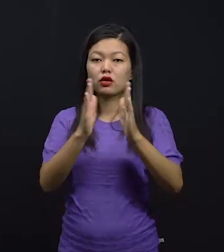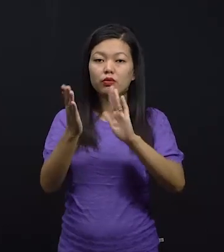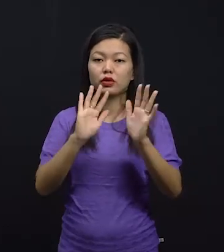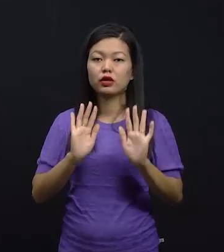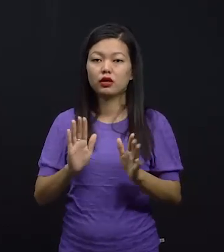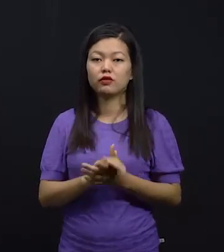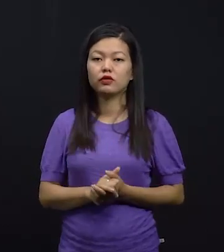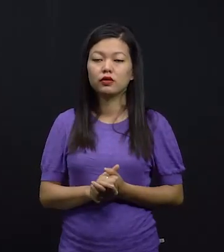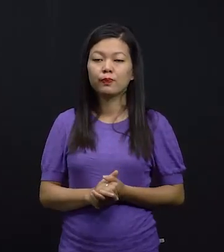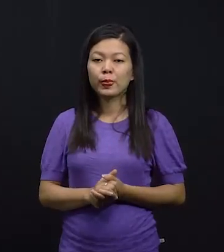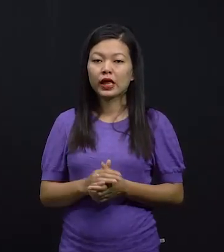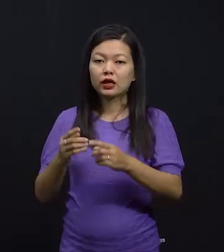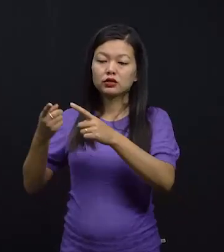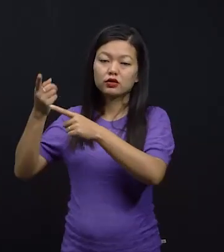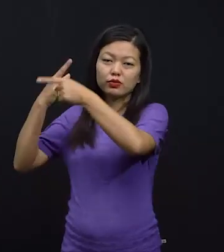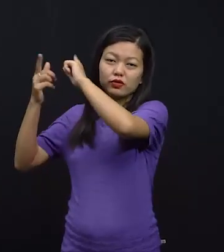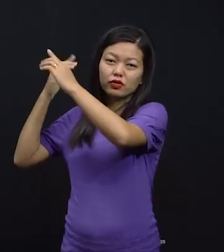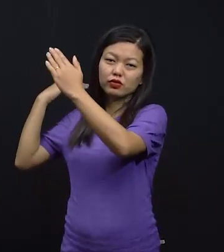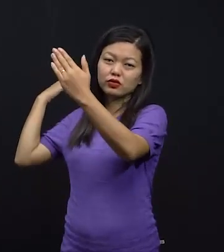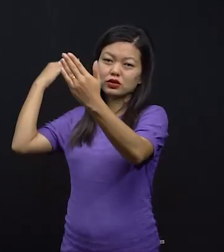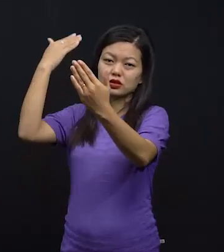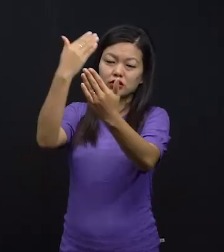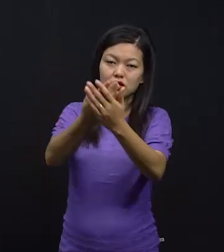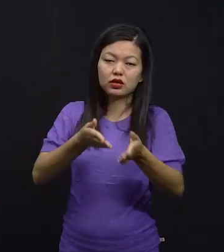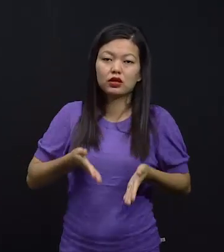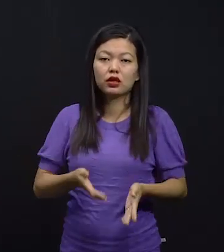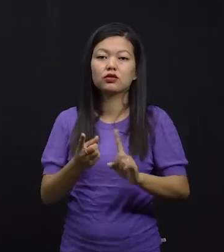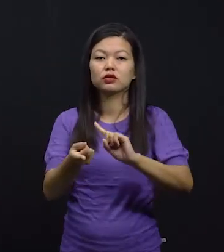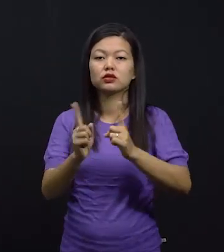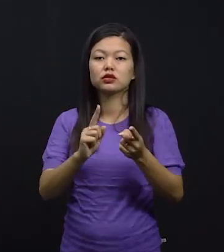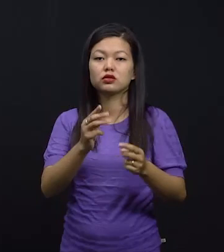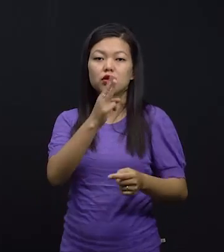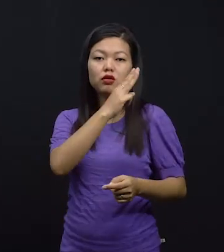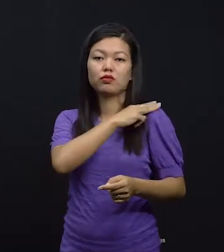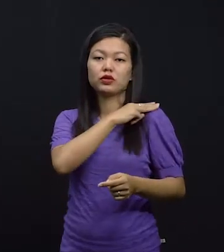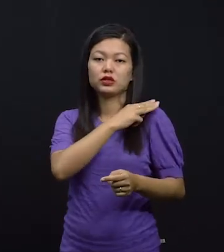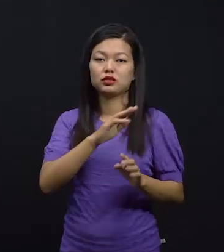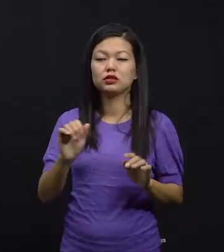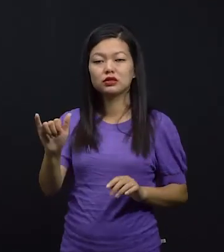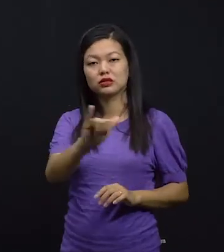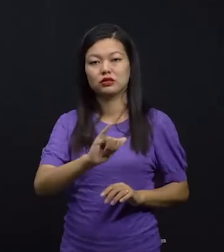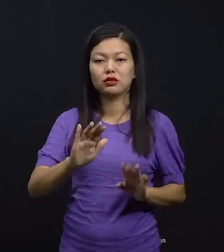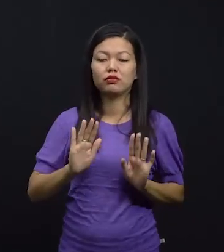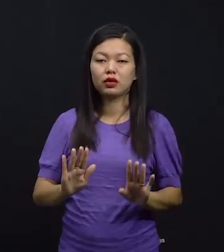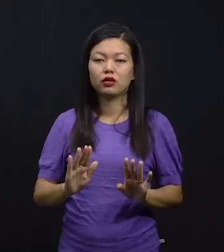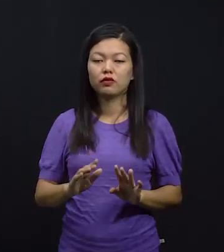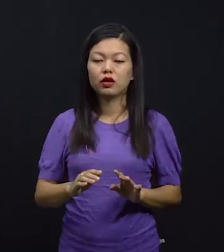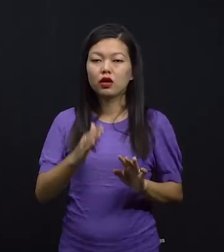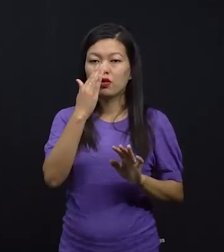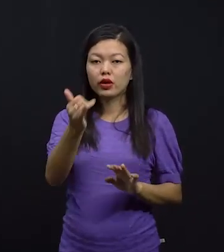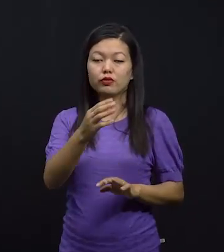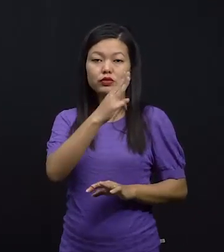police forces. It may not be exactly similar, but this is what the poet has brought in. He brought in some